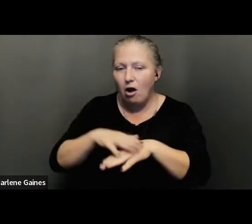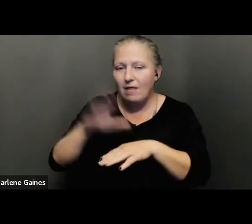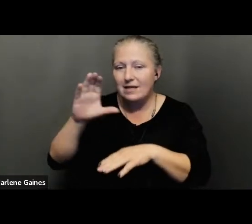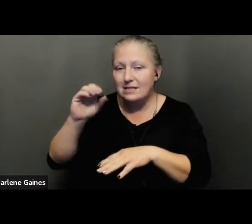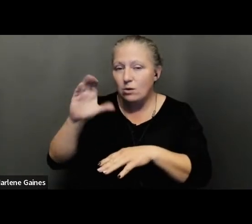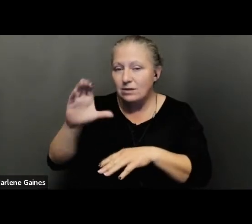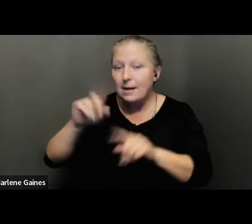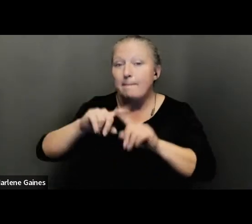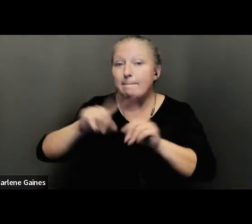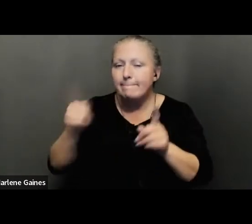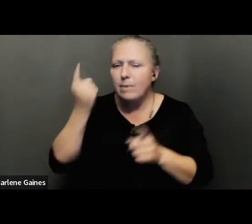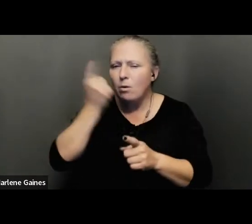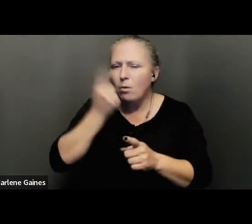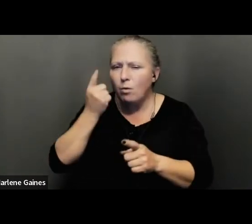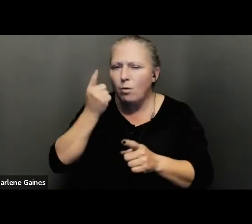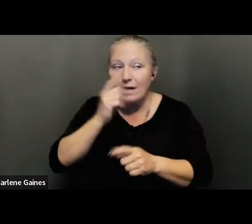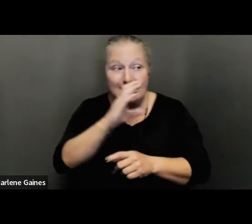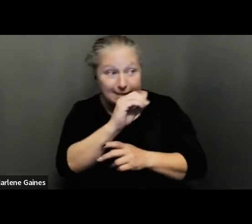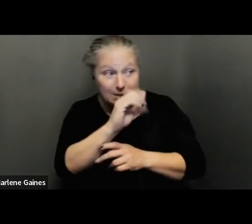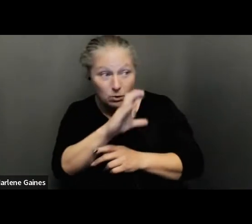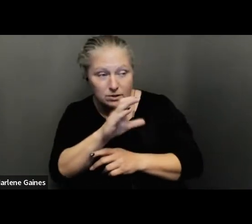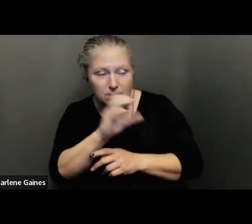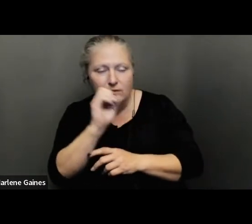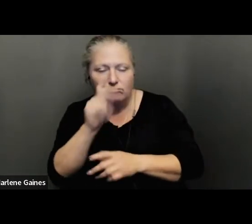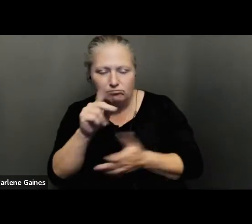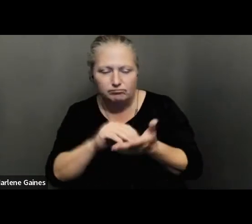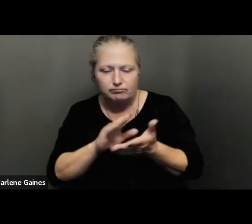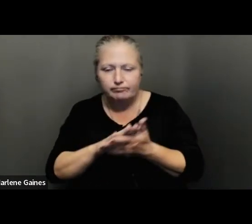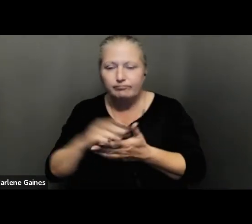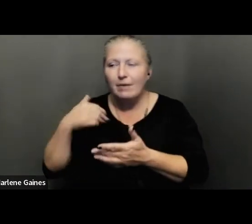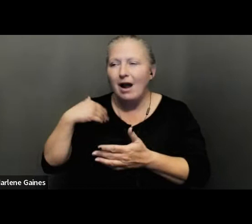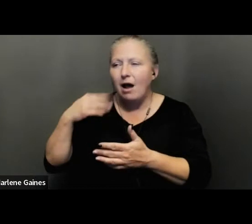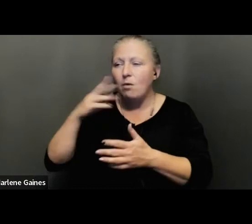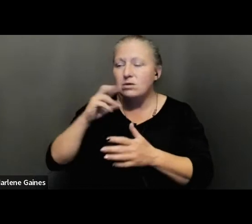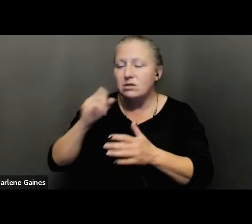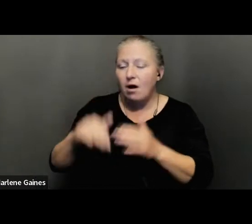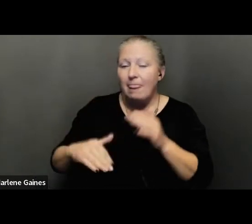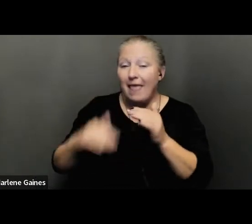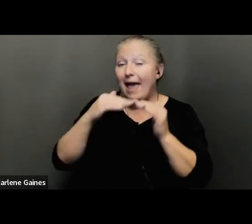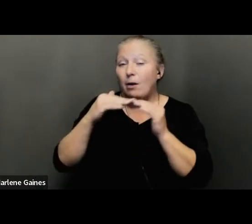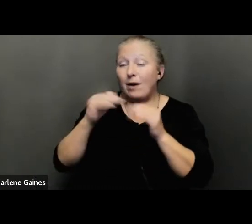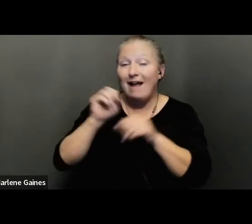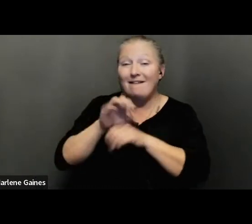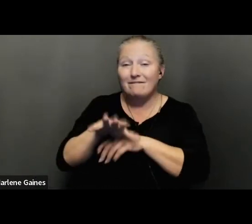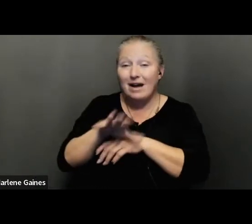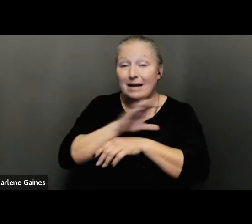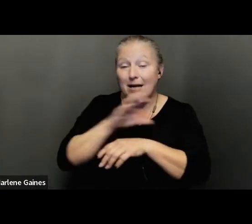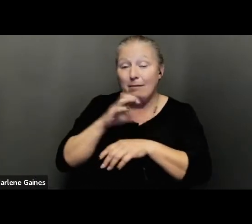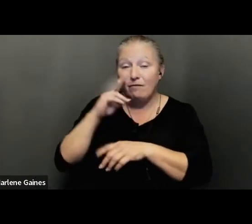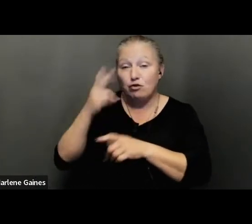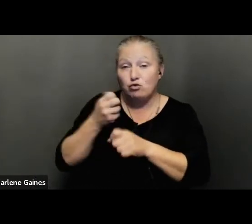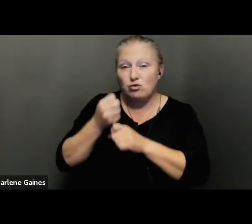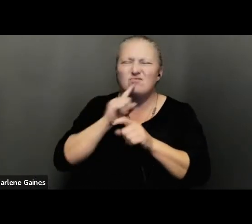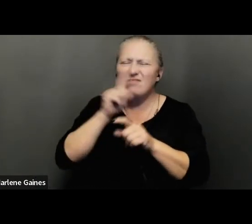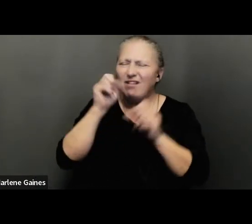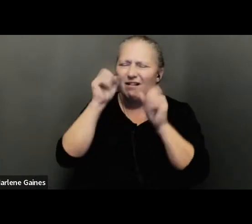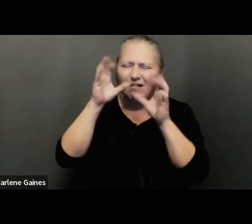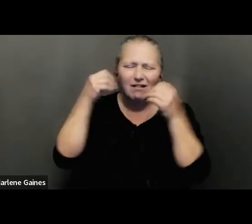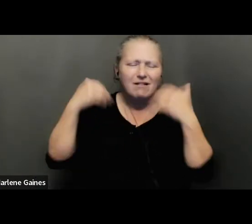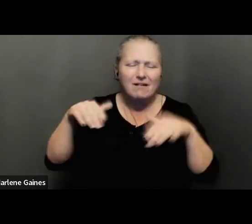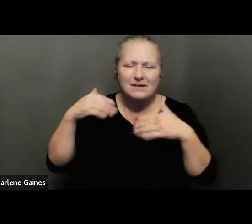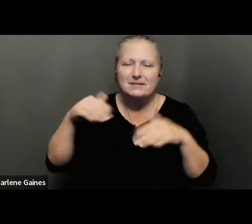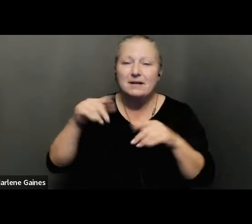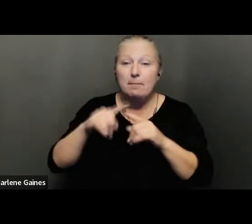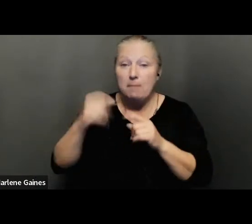COC, but I was just wondering, I've been on the- COC, got it. yeah, and I've been on the Equity Advisory Committee for 2 years, which is an awesome committee. I just wanted to put that out there if somebody